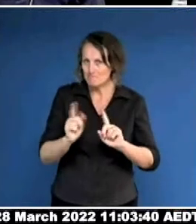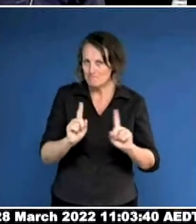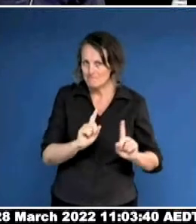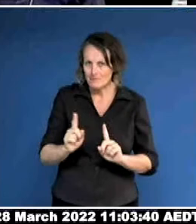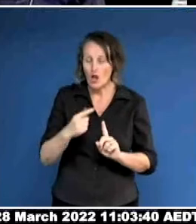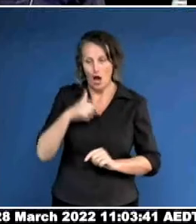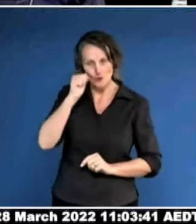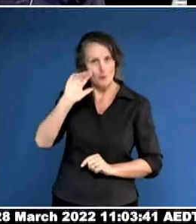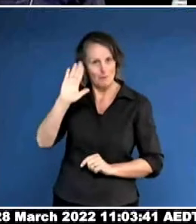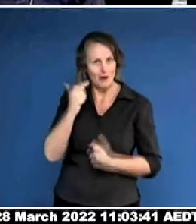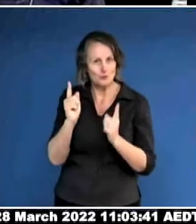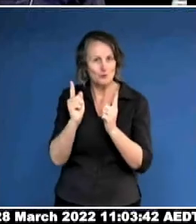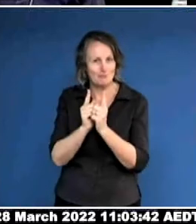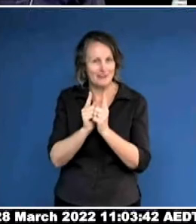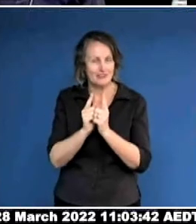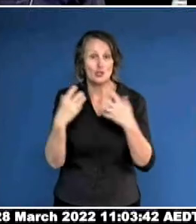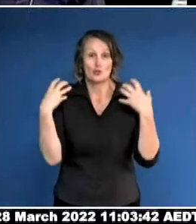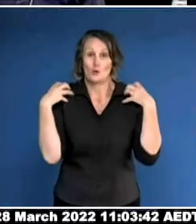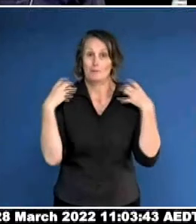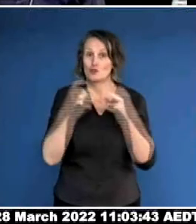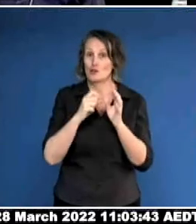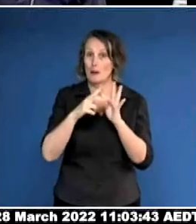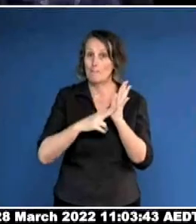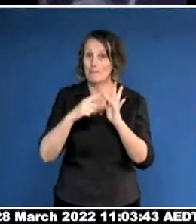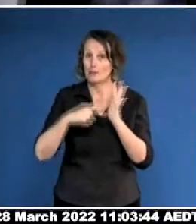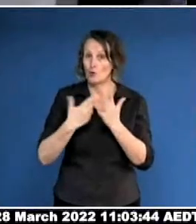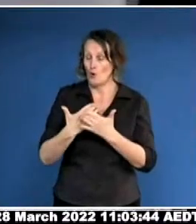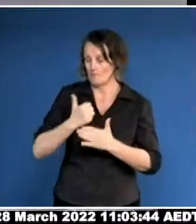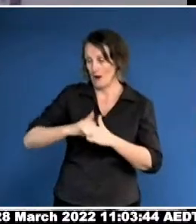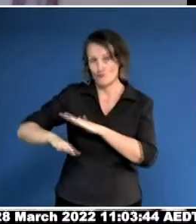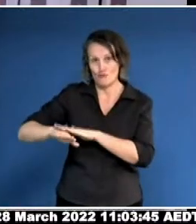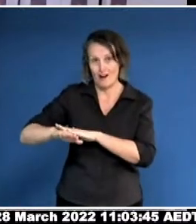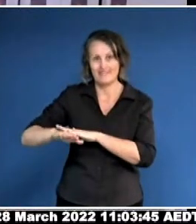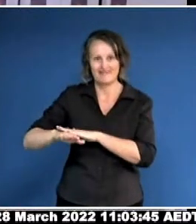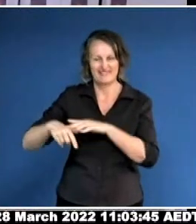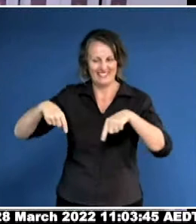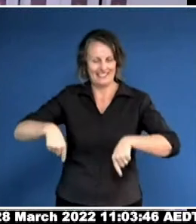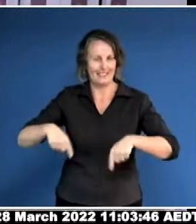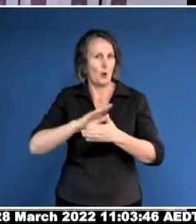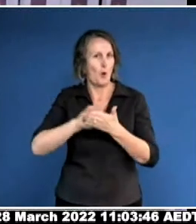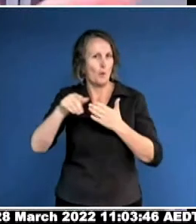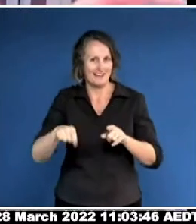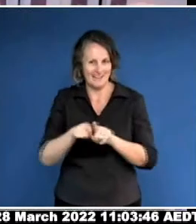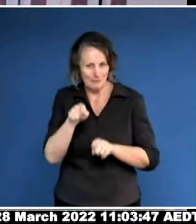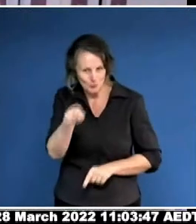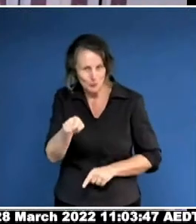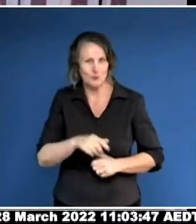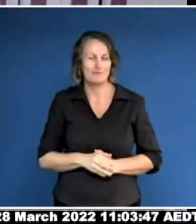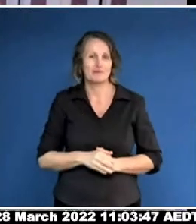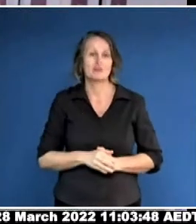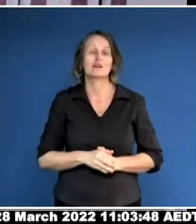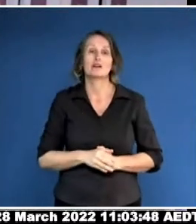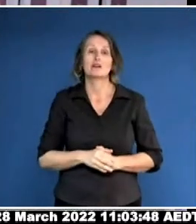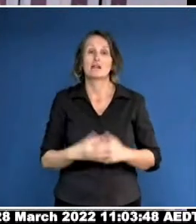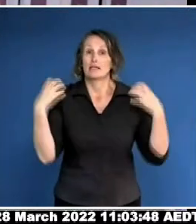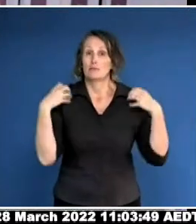some of us. Mm-hmm. Commissioner Bennett is on my right, of course, in the same room as you are. Mm-hmm. Commissioner Mason is on my